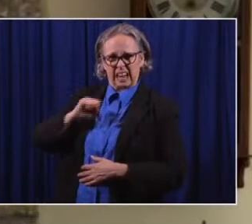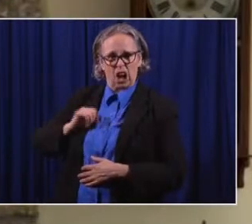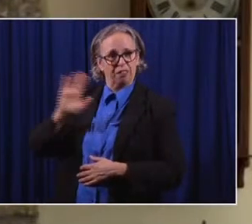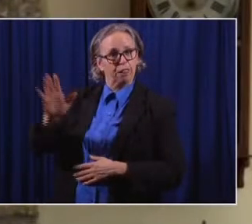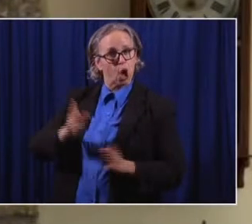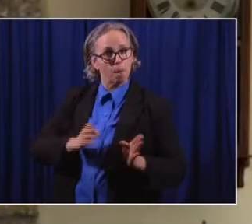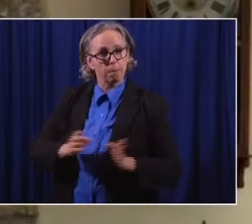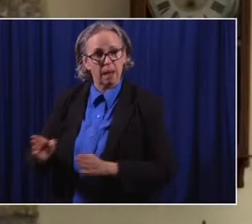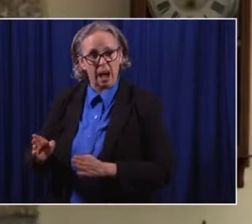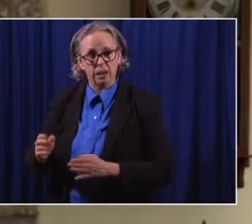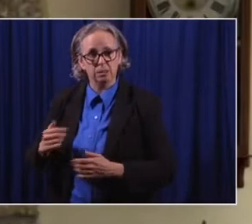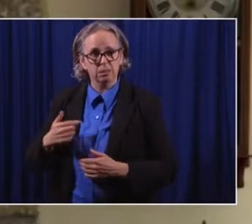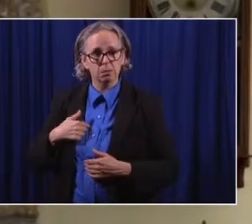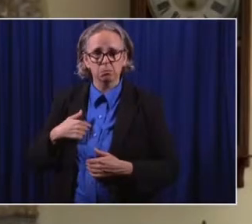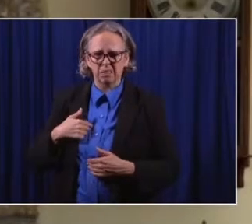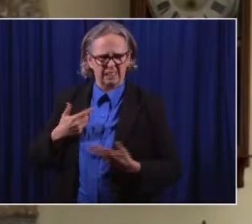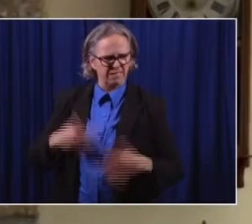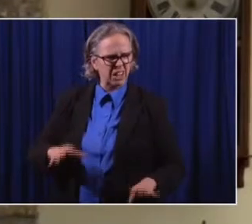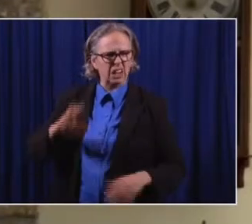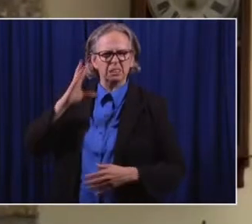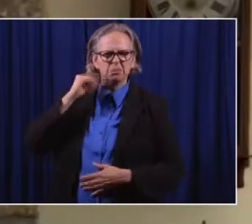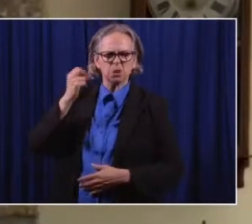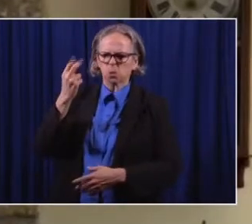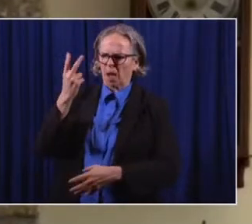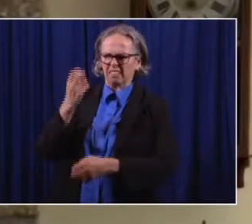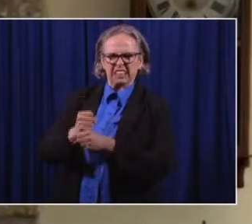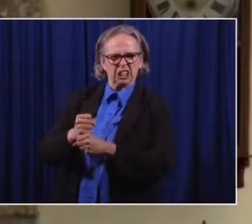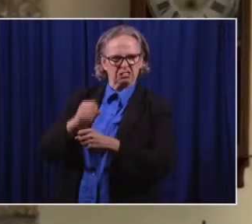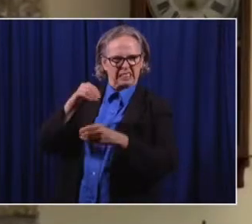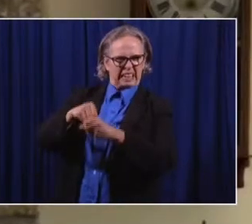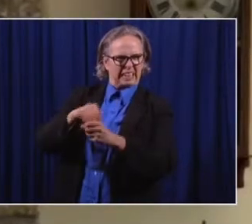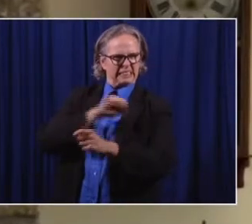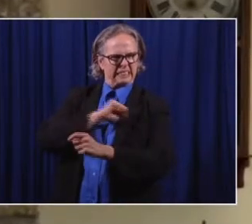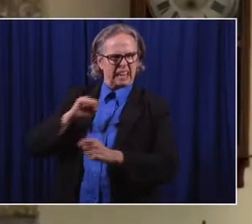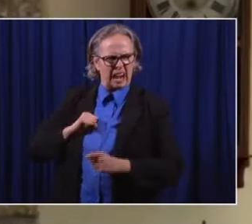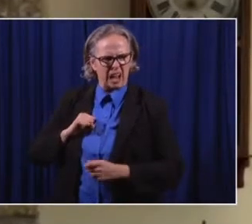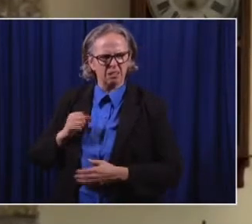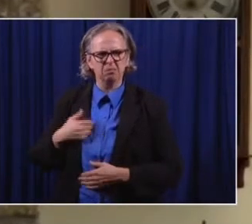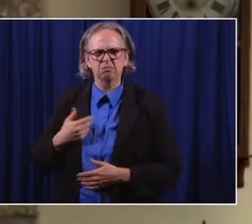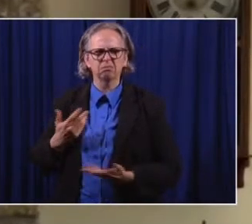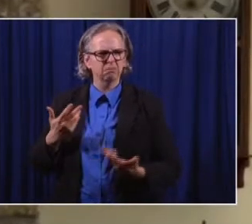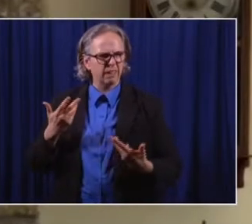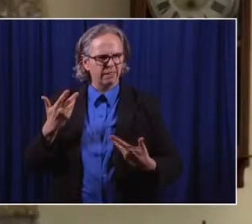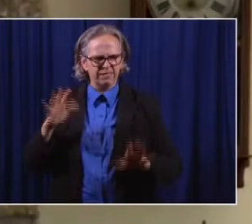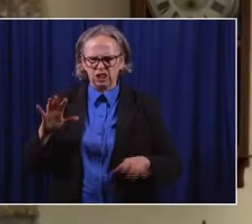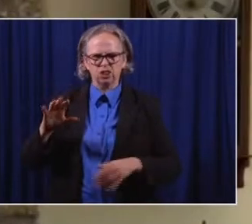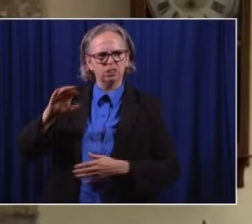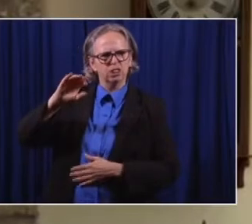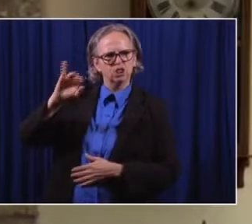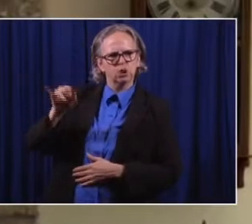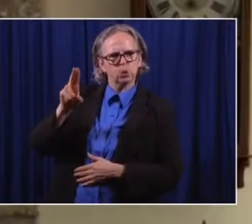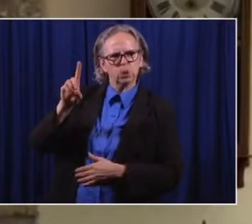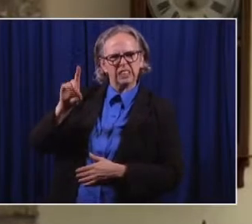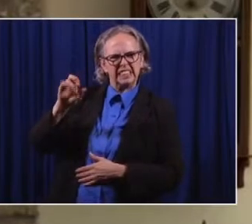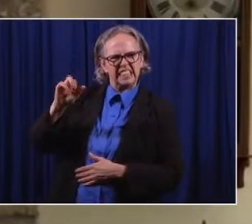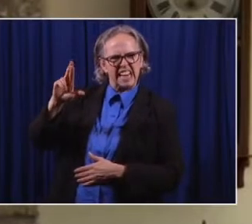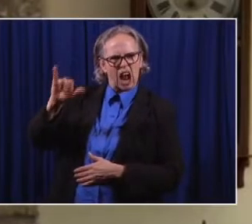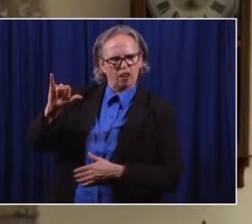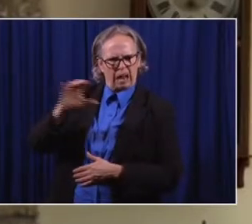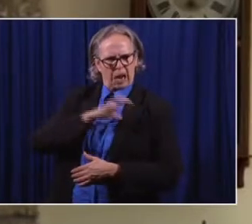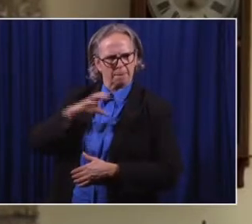spent 12 years in the U.S. Senate. I spent 12 years on the Senate Judiciary Committee. Went through confirmations of